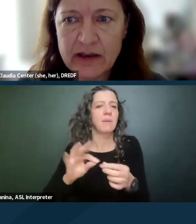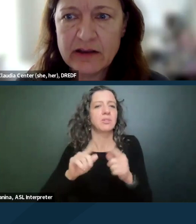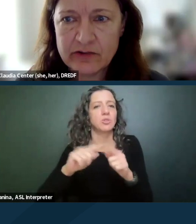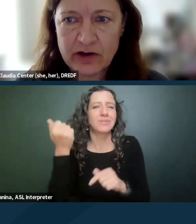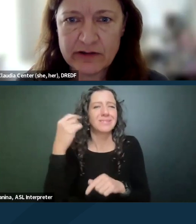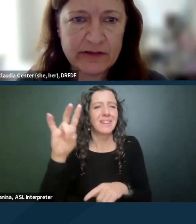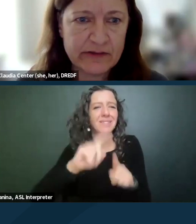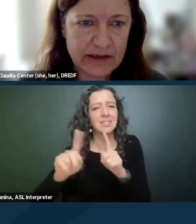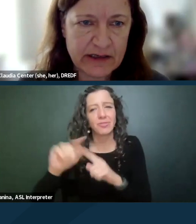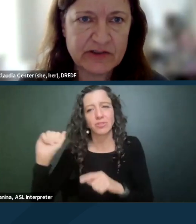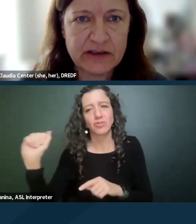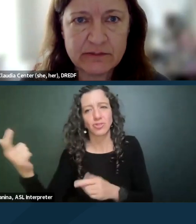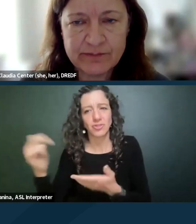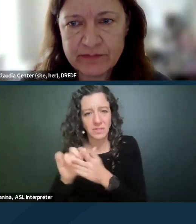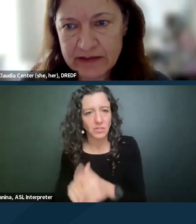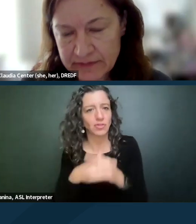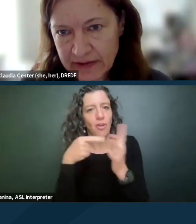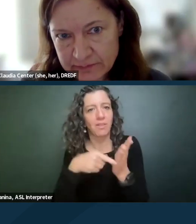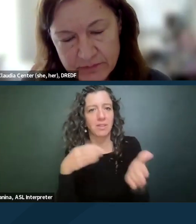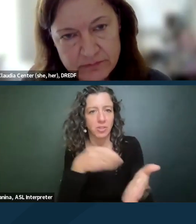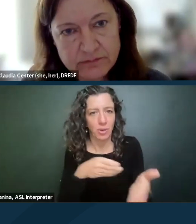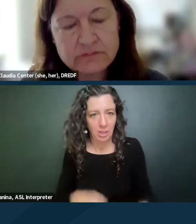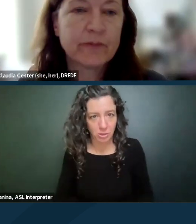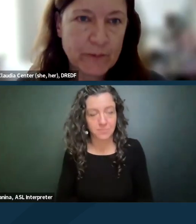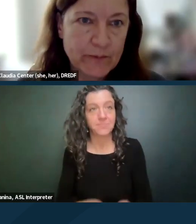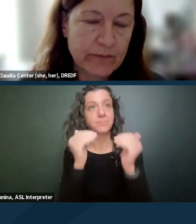general that started this litigation. Next slide.